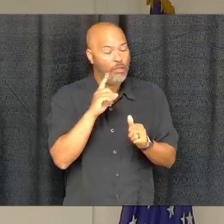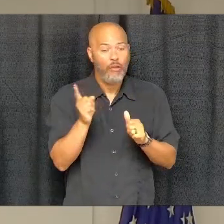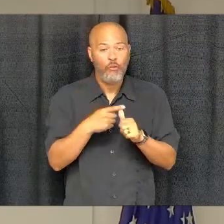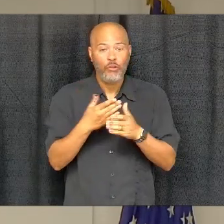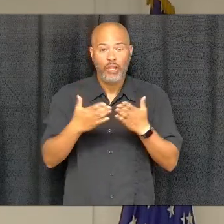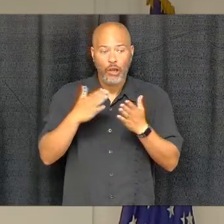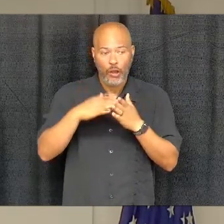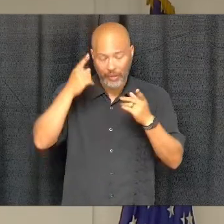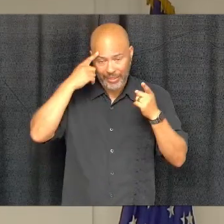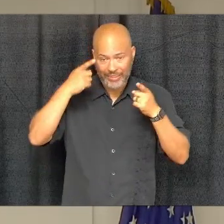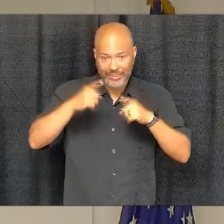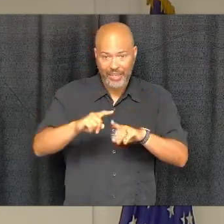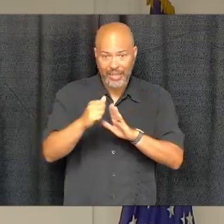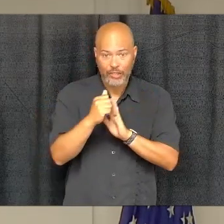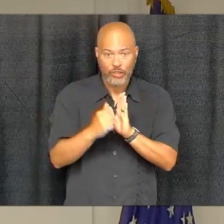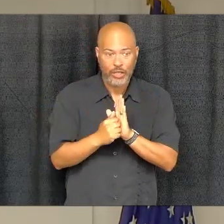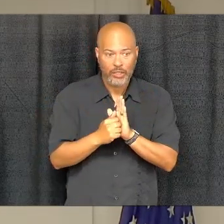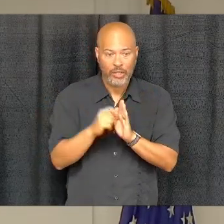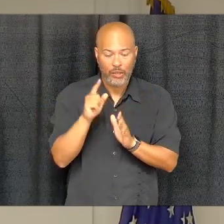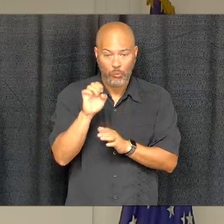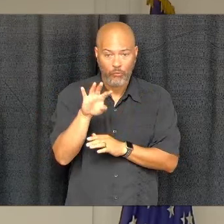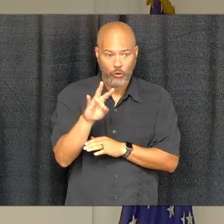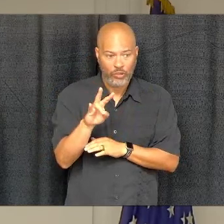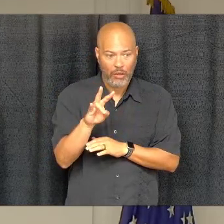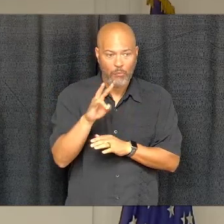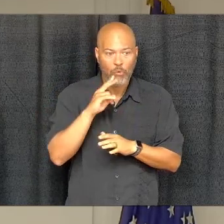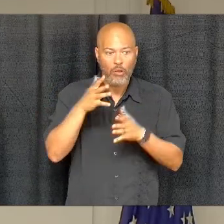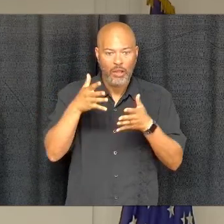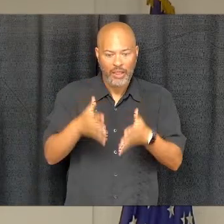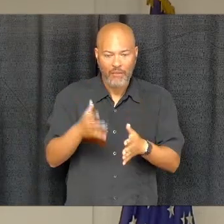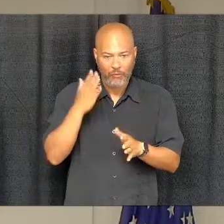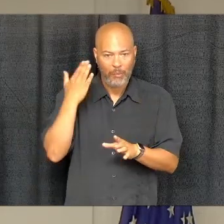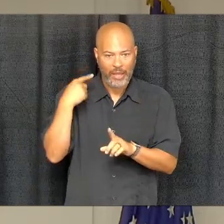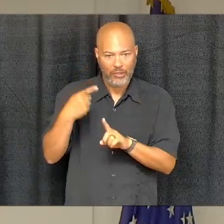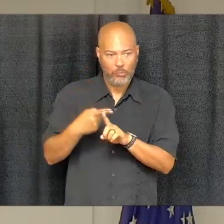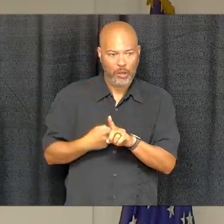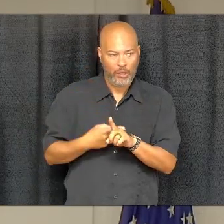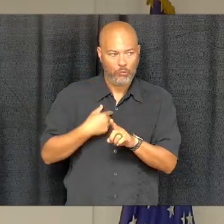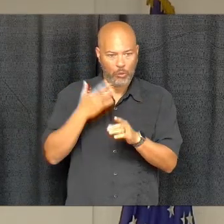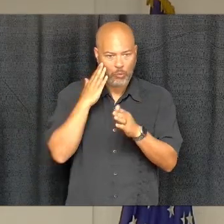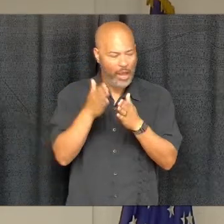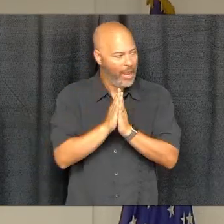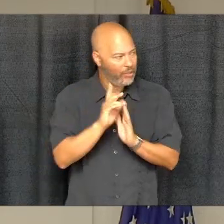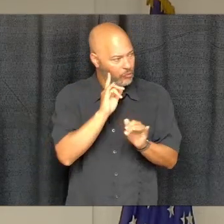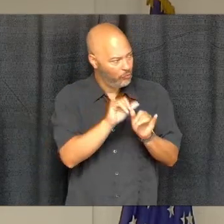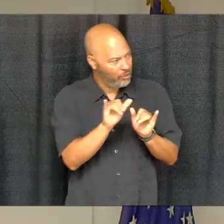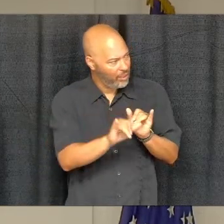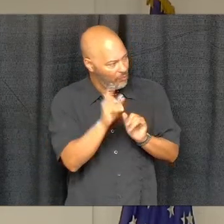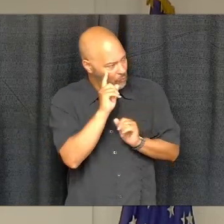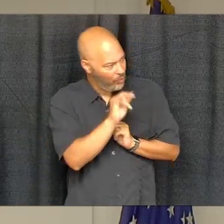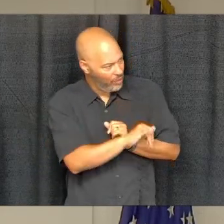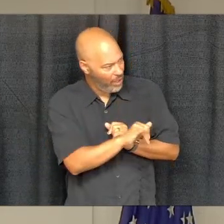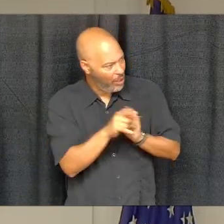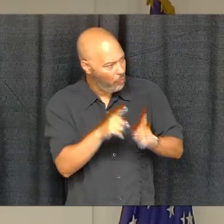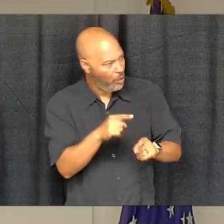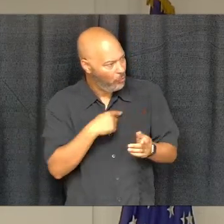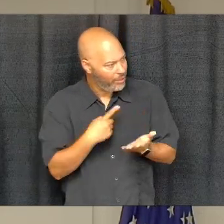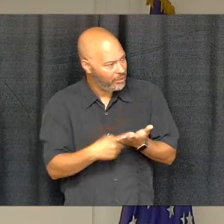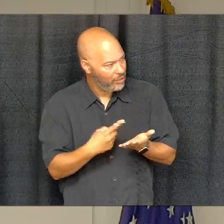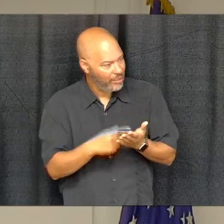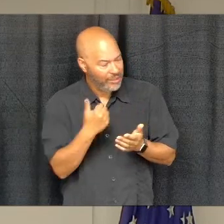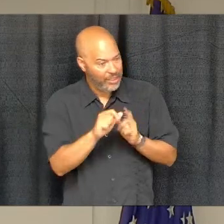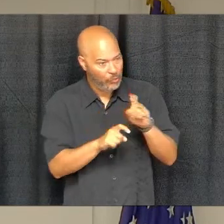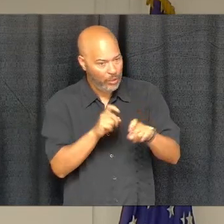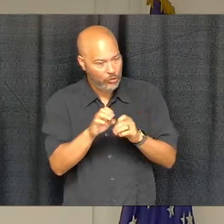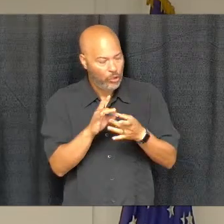consent agenda. Ordinance 147 is a leftover from last month, and we'll ask you to stay put for that one while we discuss any